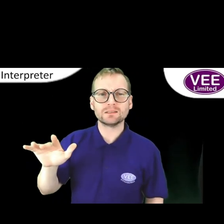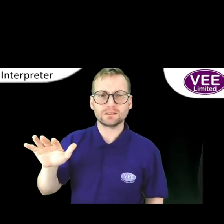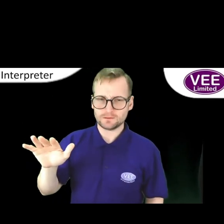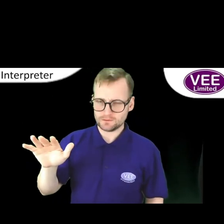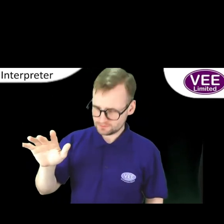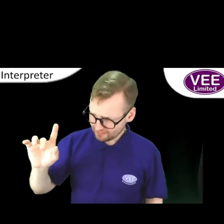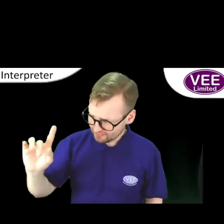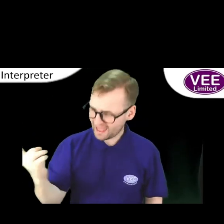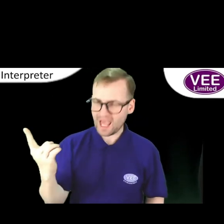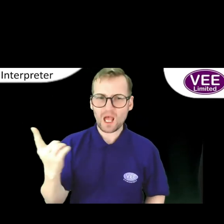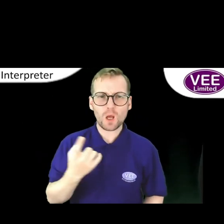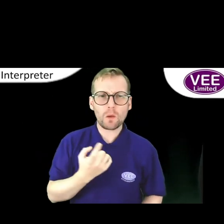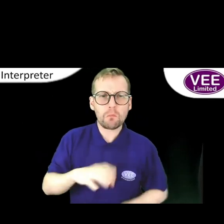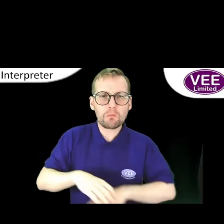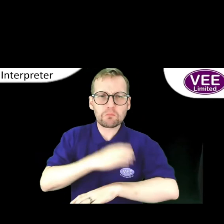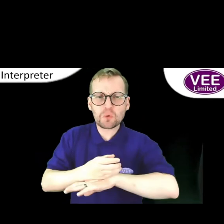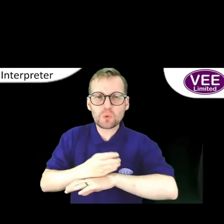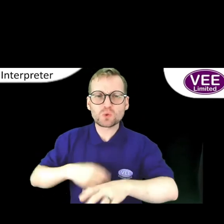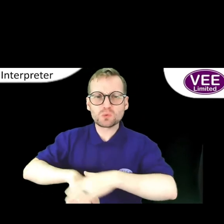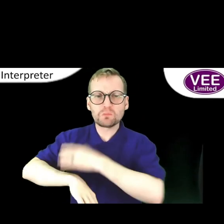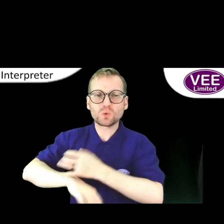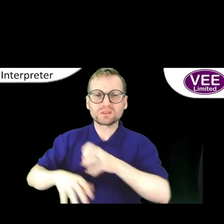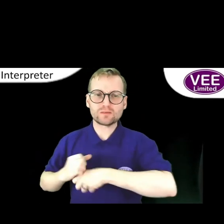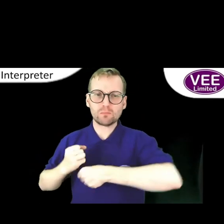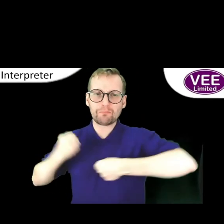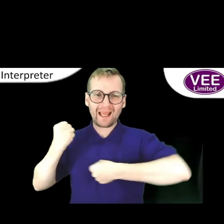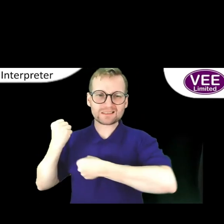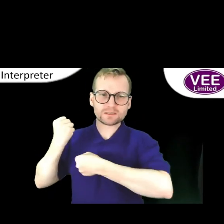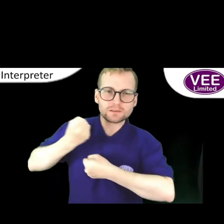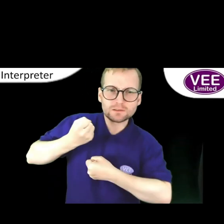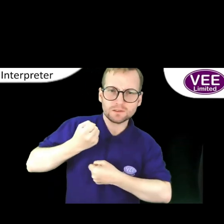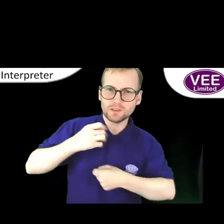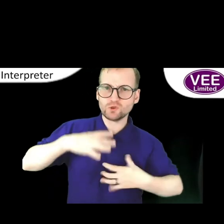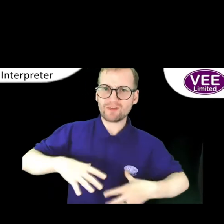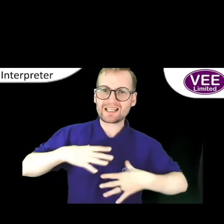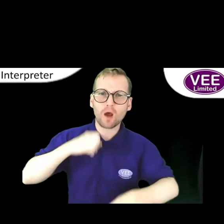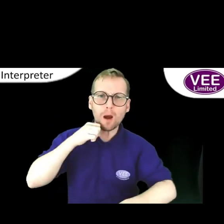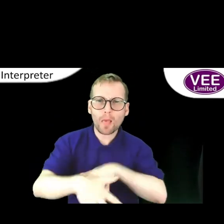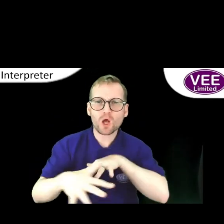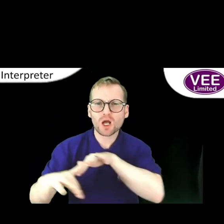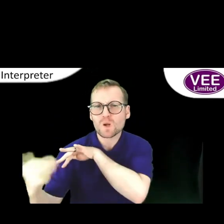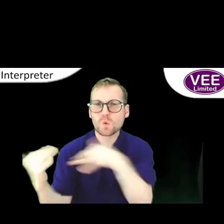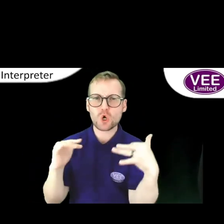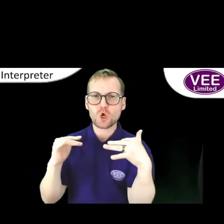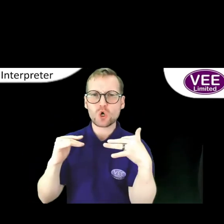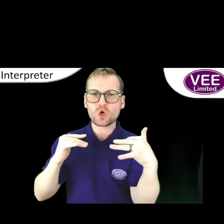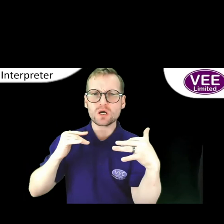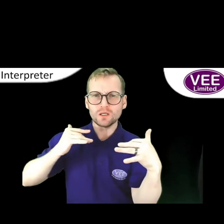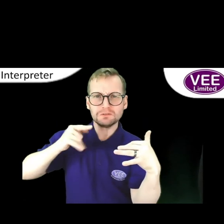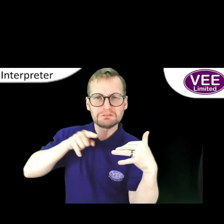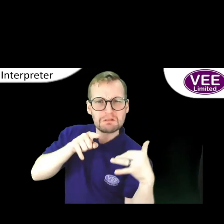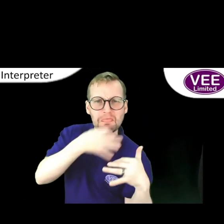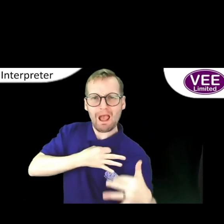were boots and there were batons. They were dressed for bloody war. They asked